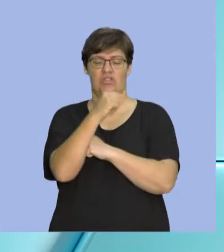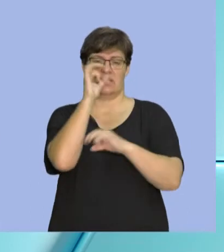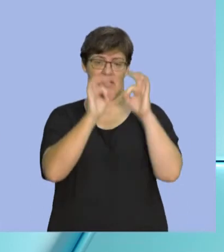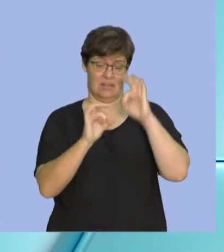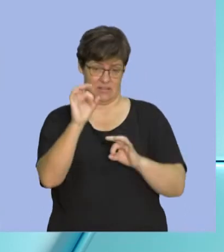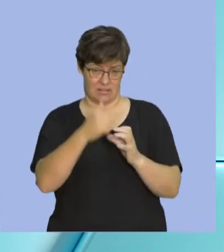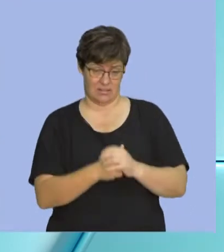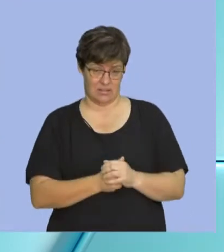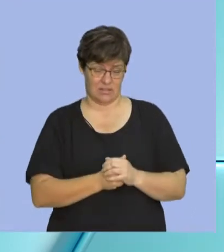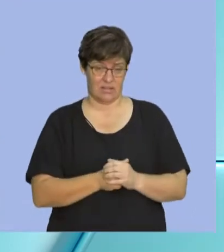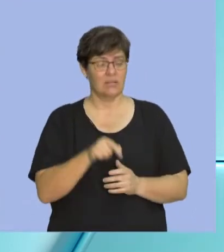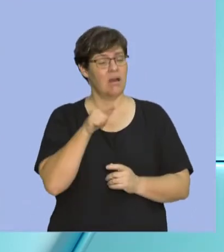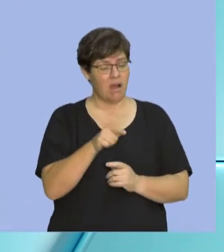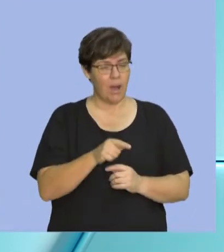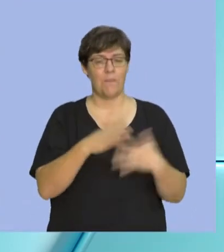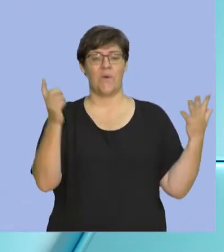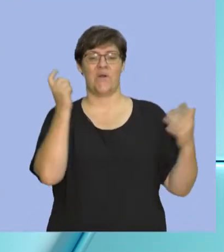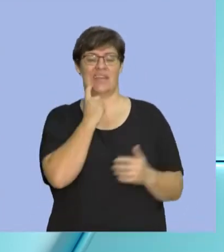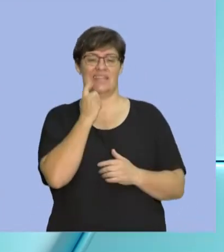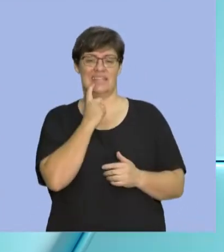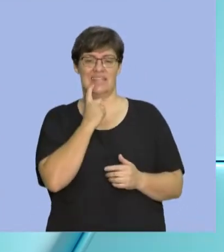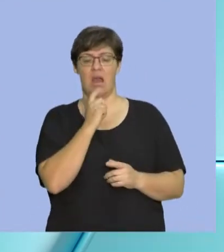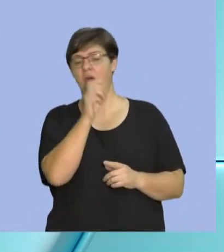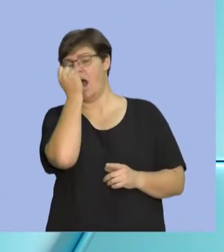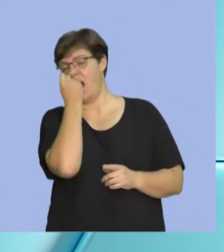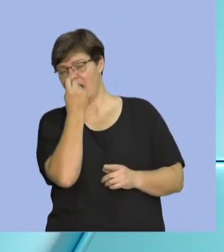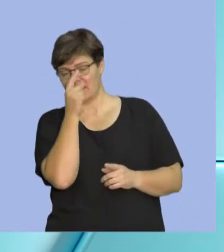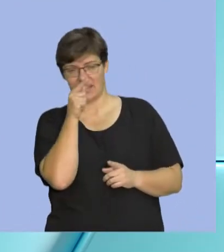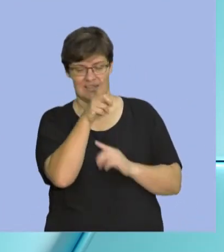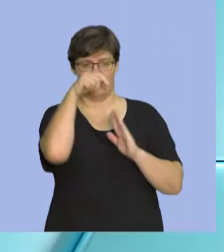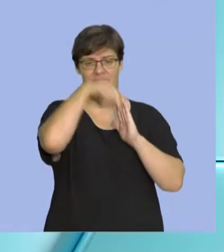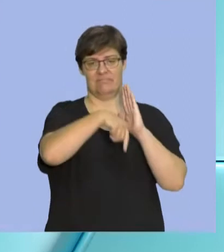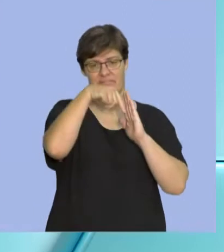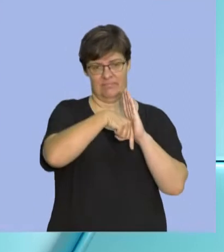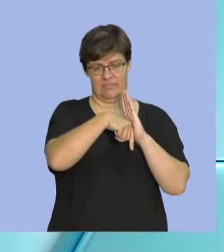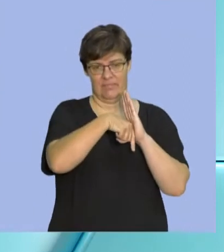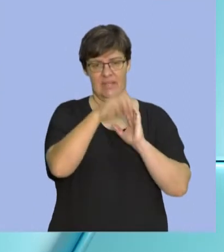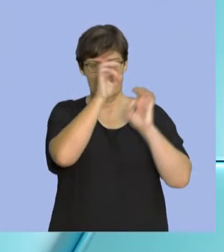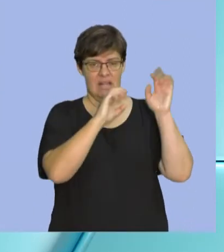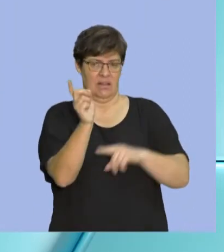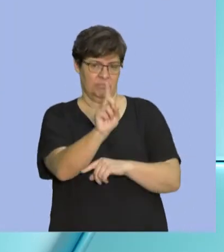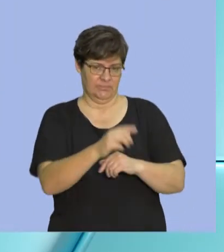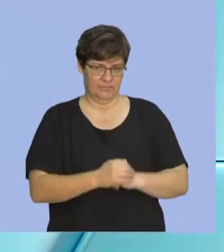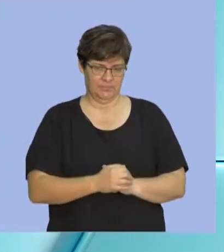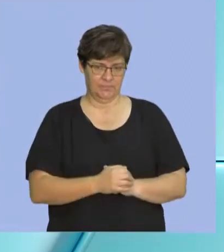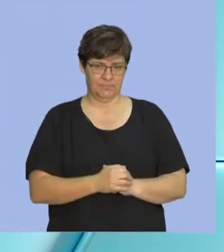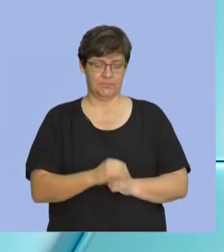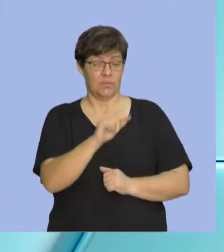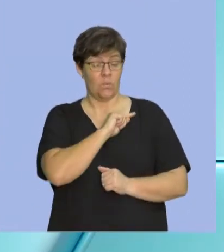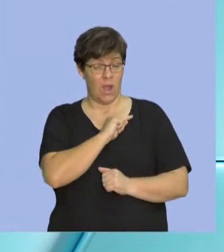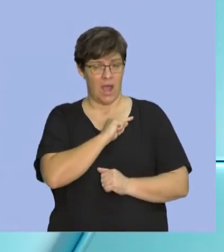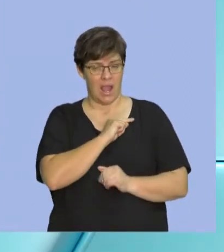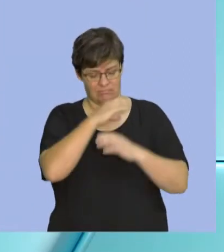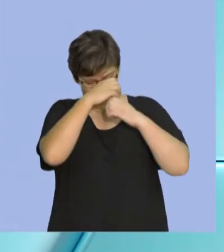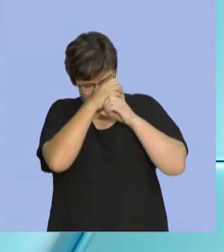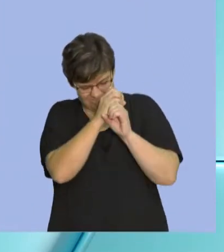that made it much more easier for us to understand the context of what a cell is. Because they are microscopic, it